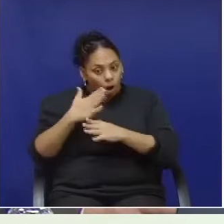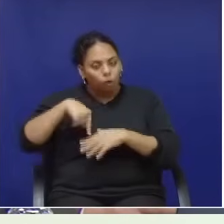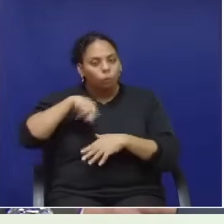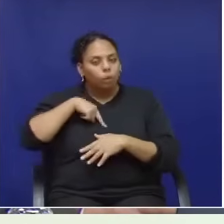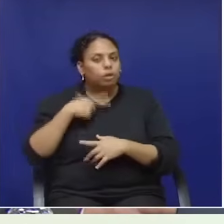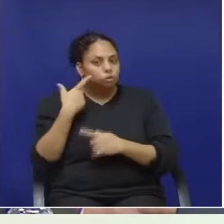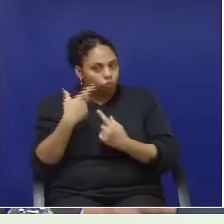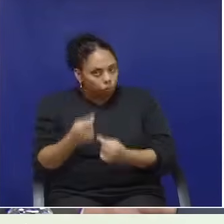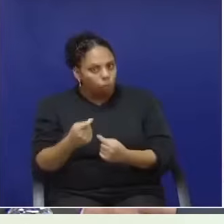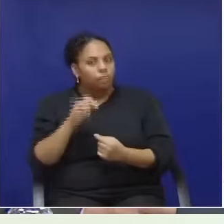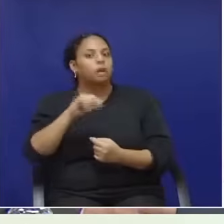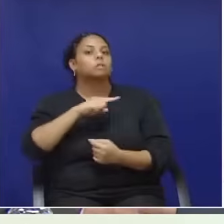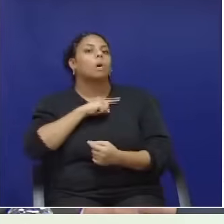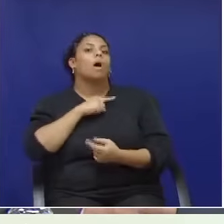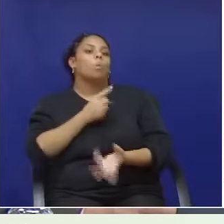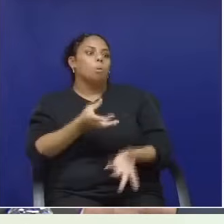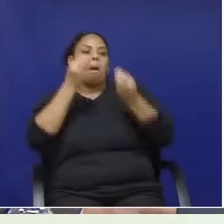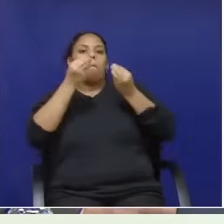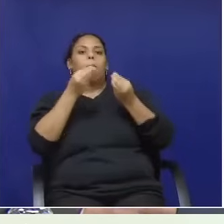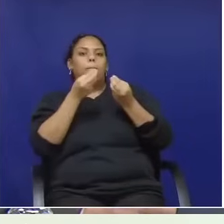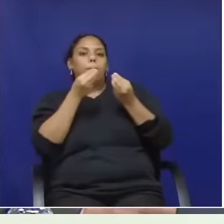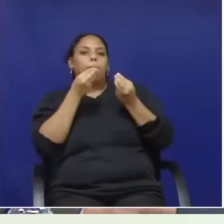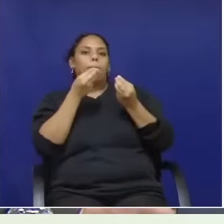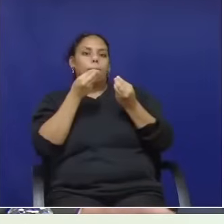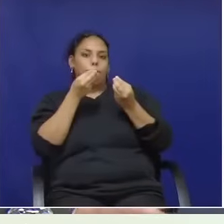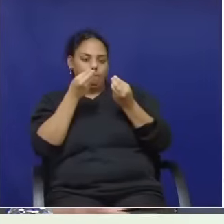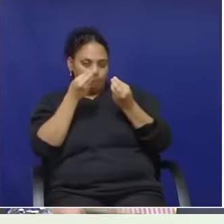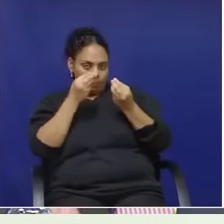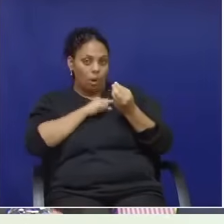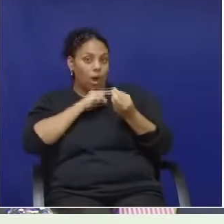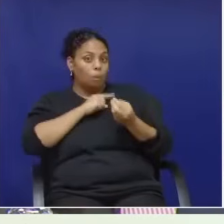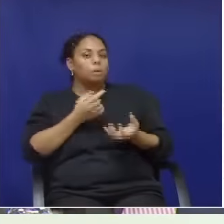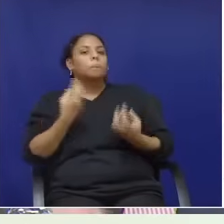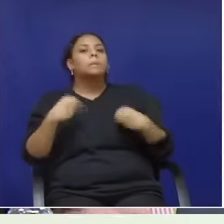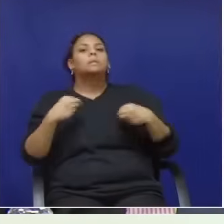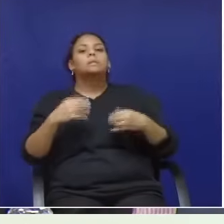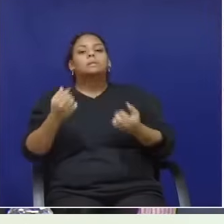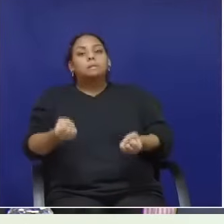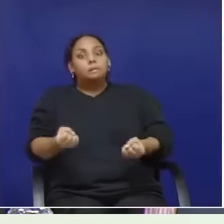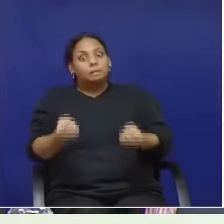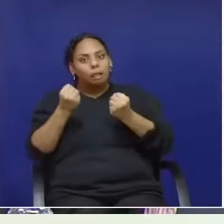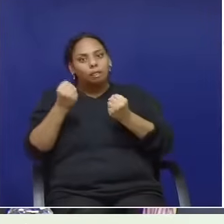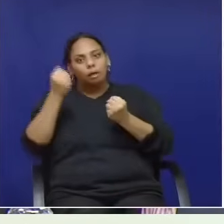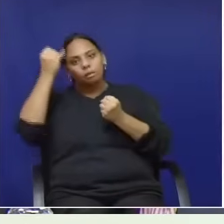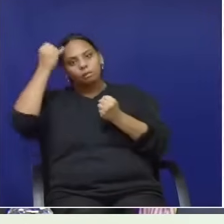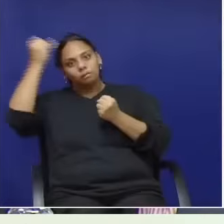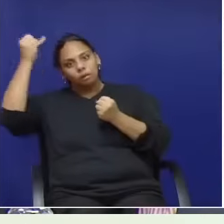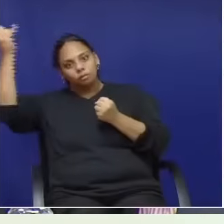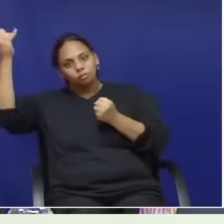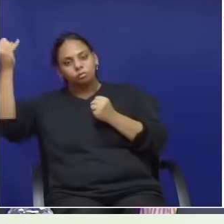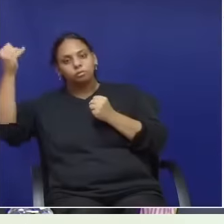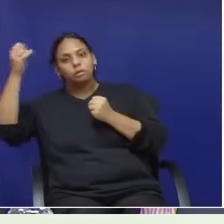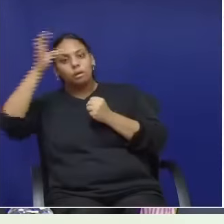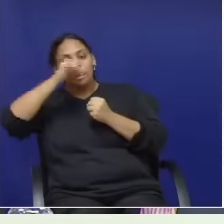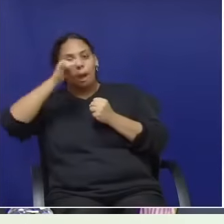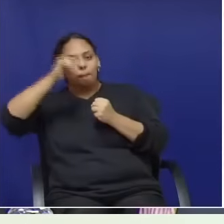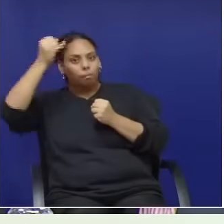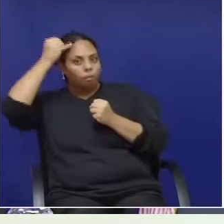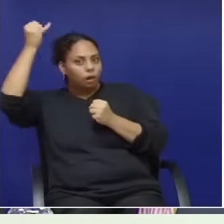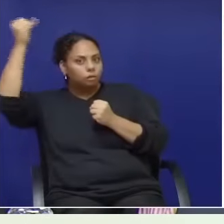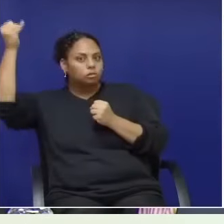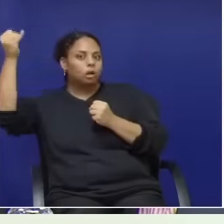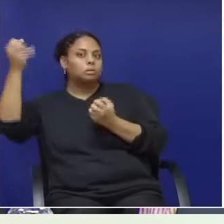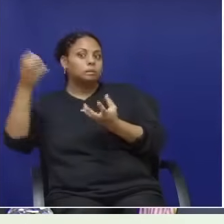doing, because of the strengthening of the intelligence work within SAPS that has enabled us